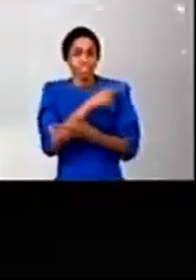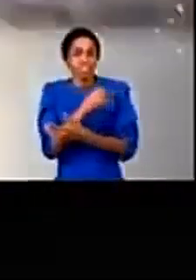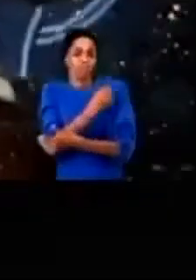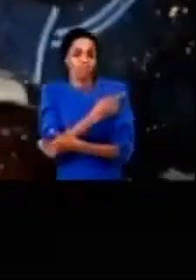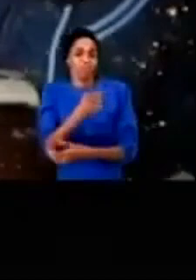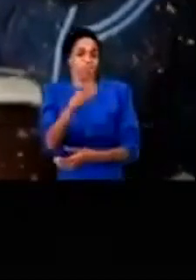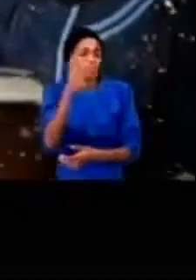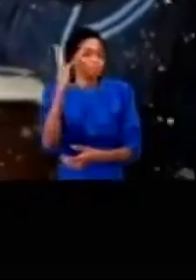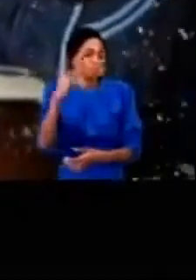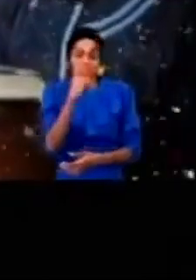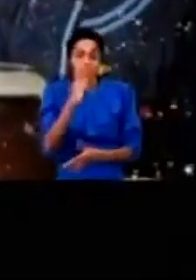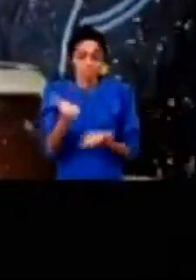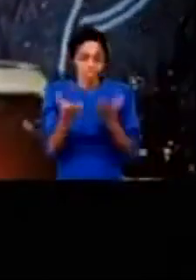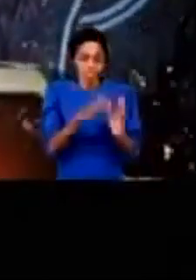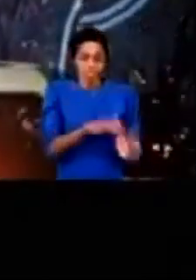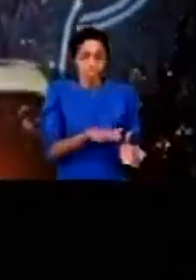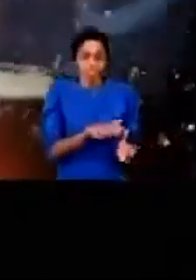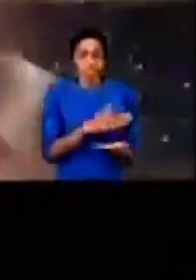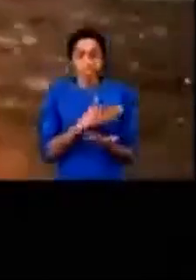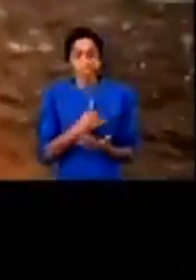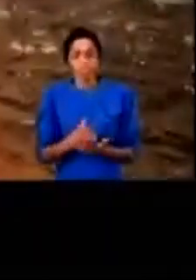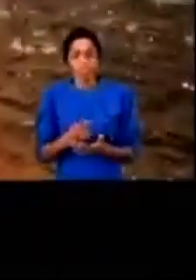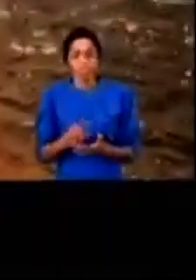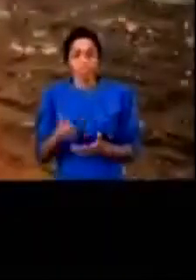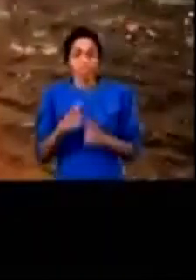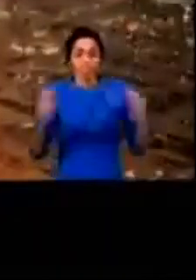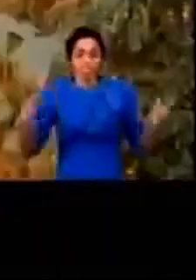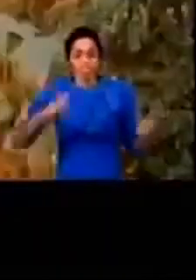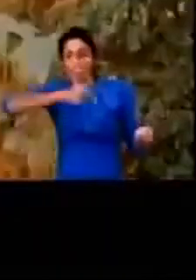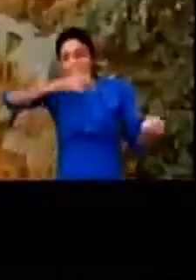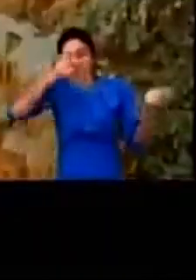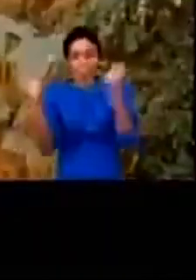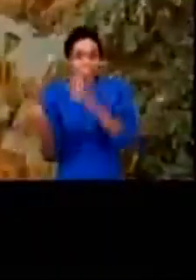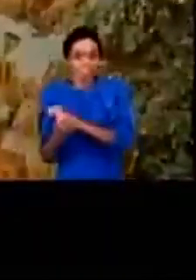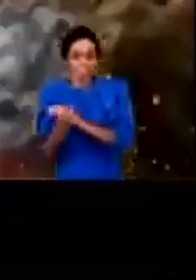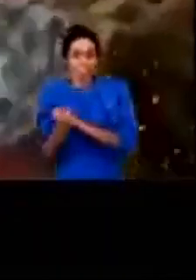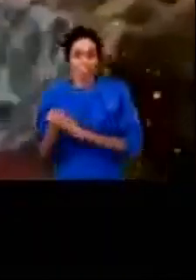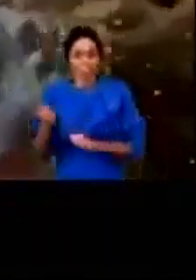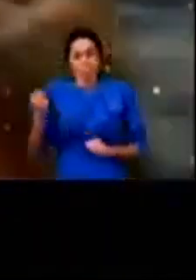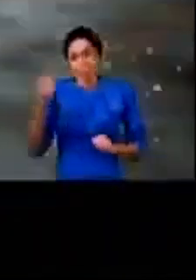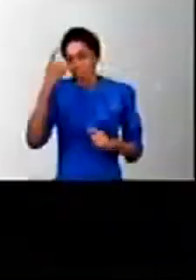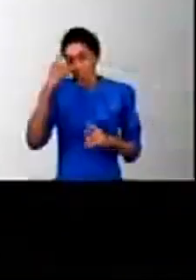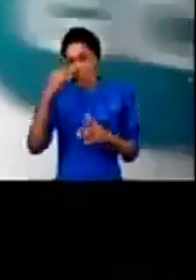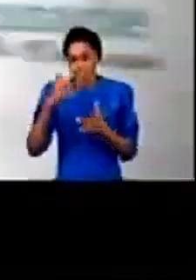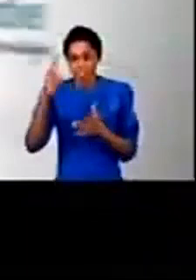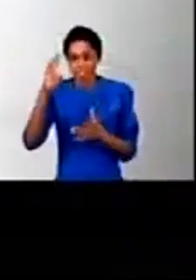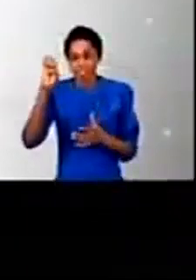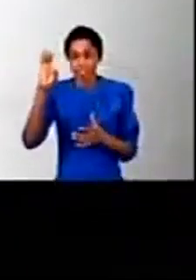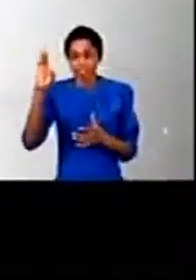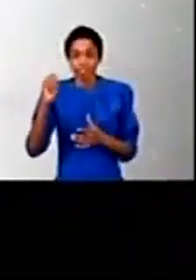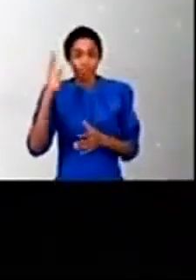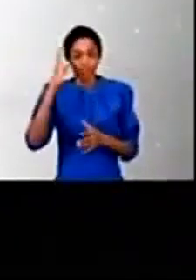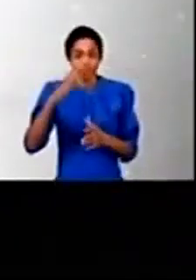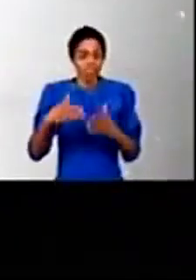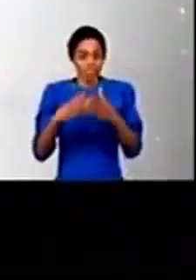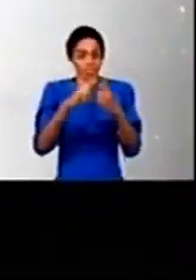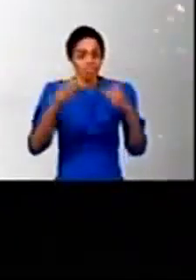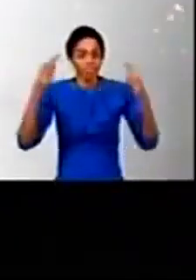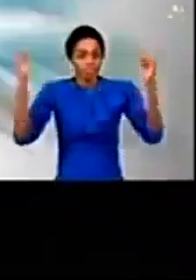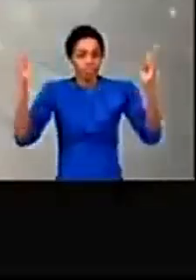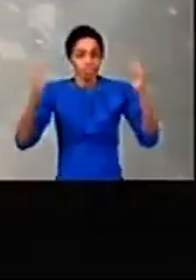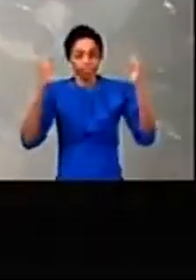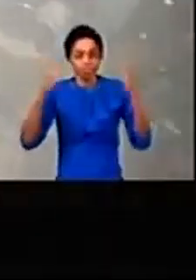to triumph. Zoom into your December 2022. From the land of honor and integrity comes 2-in-1